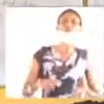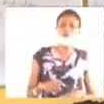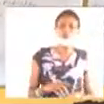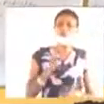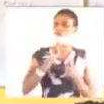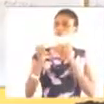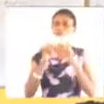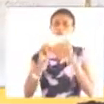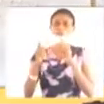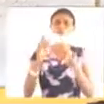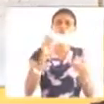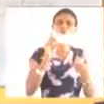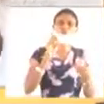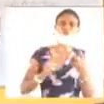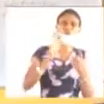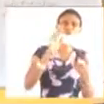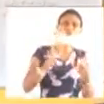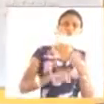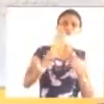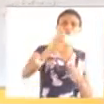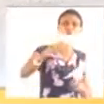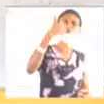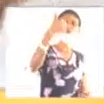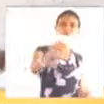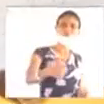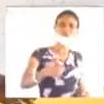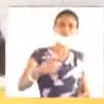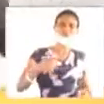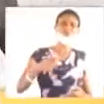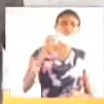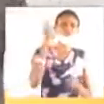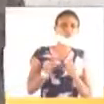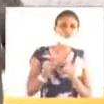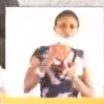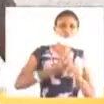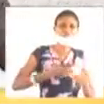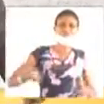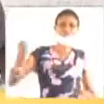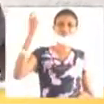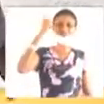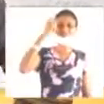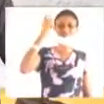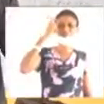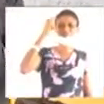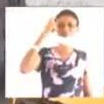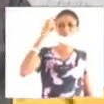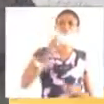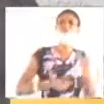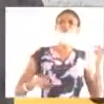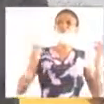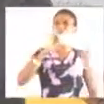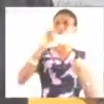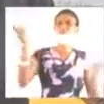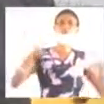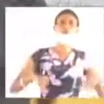brother or sister? Because boys or men, women, girls, they abuse drugs. Oh, what